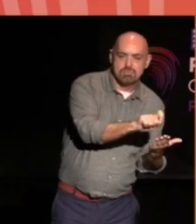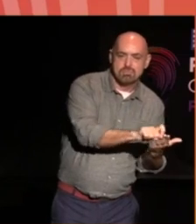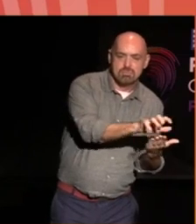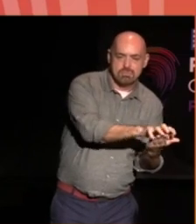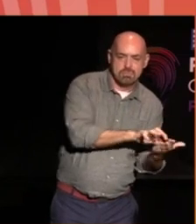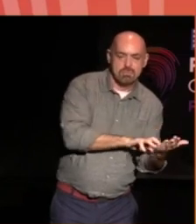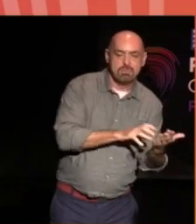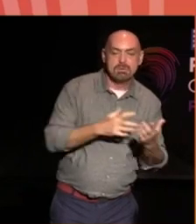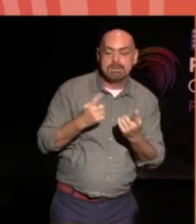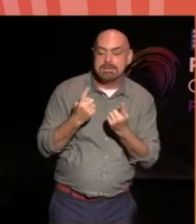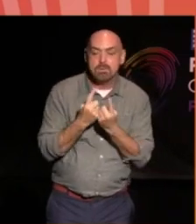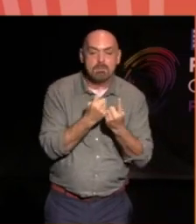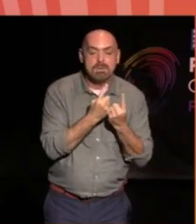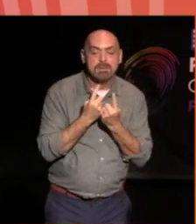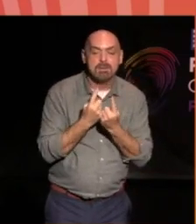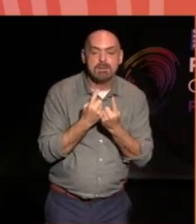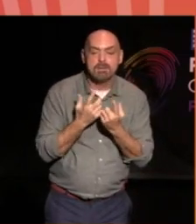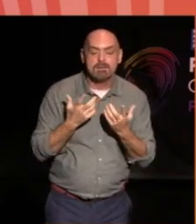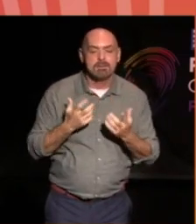Equipment.